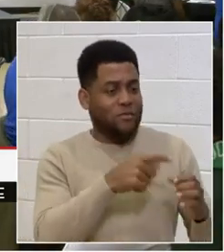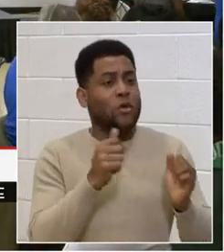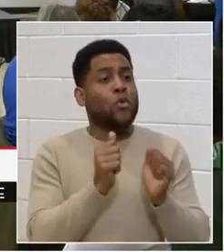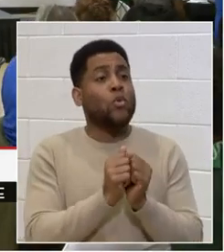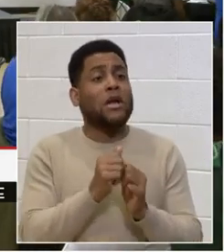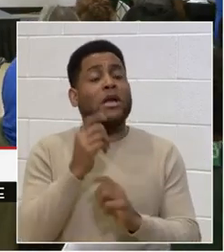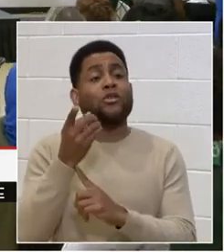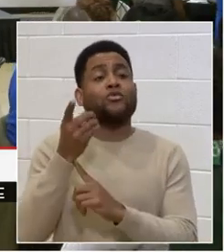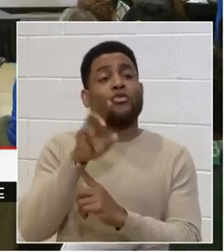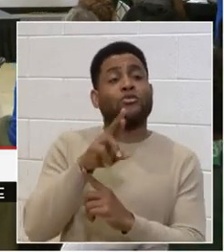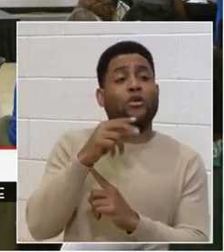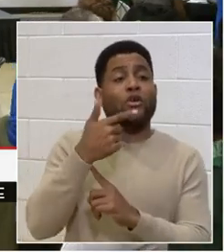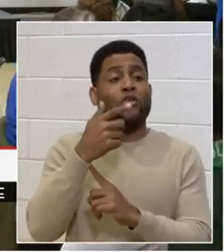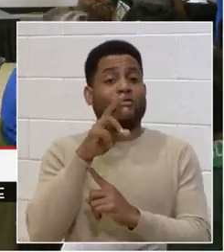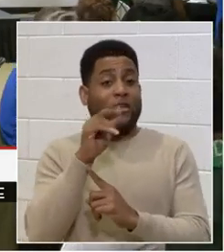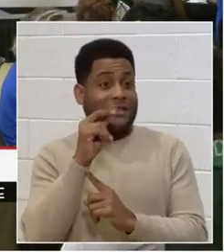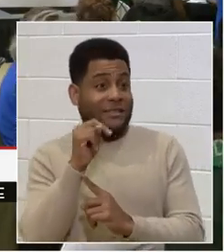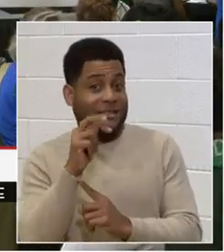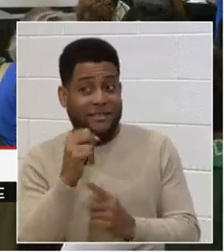of Education.